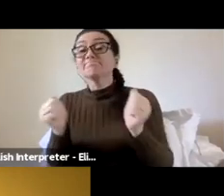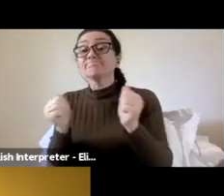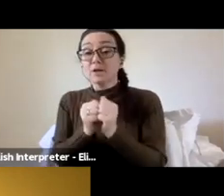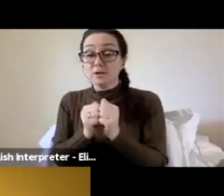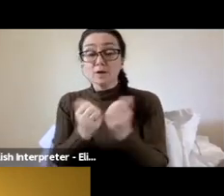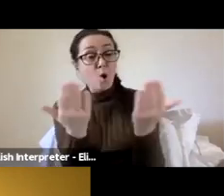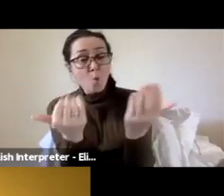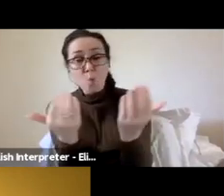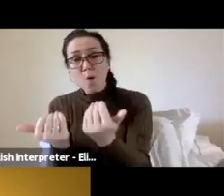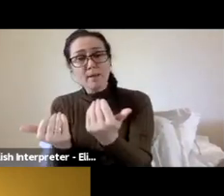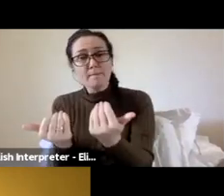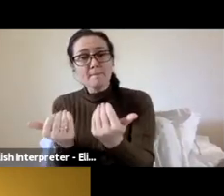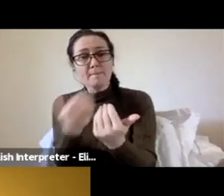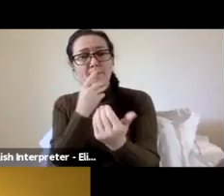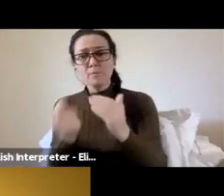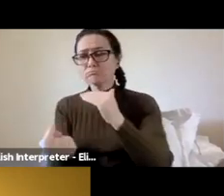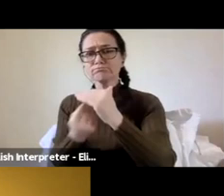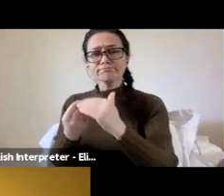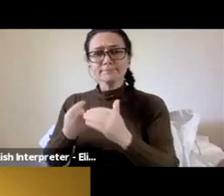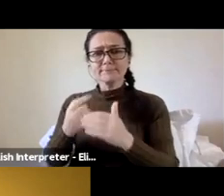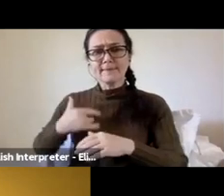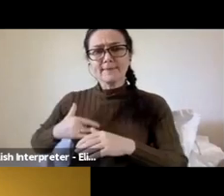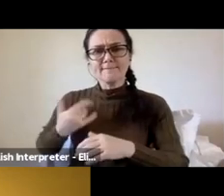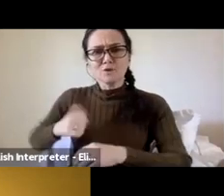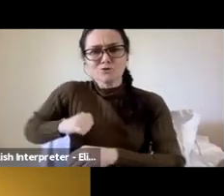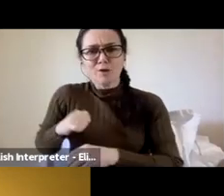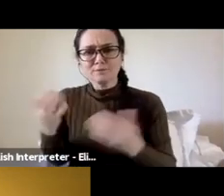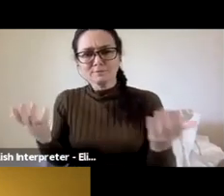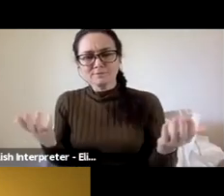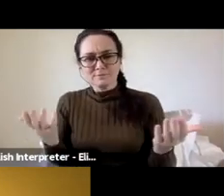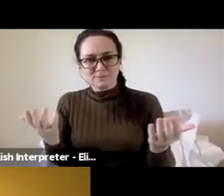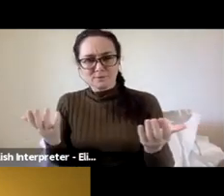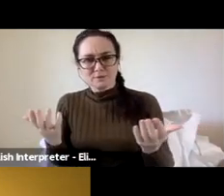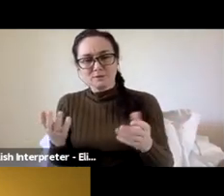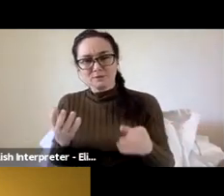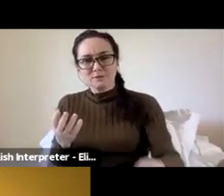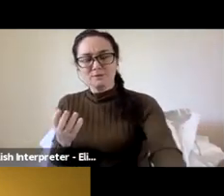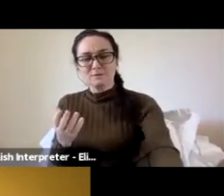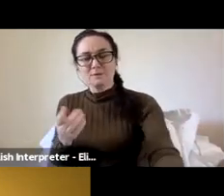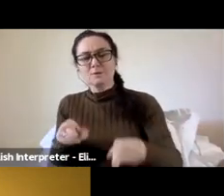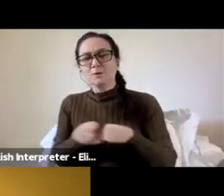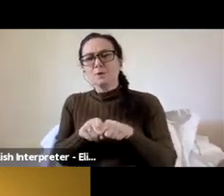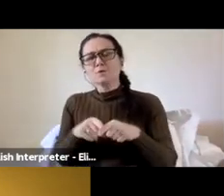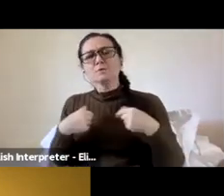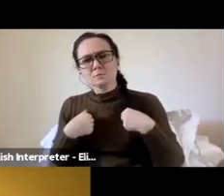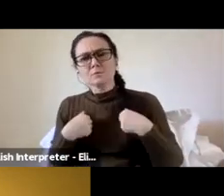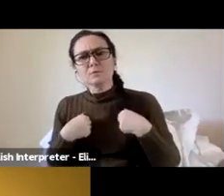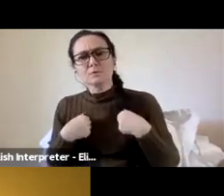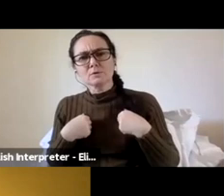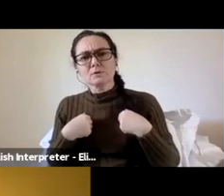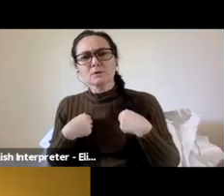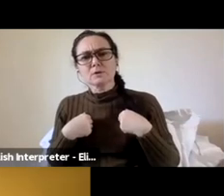welcome immigration and to review the new Scots policy, which is for